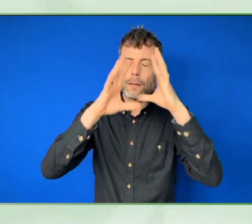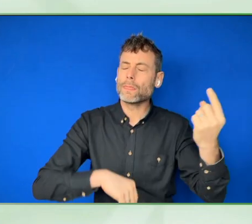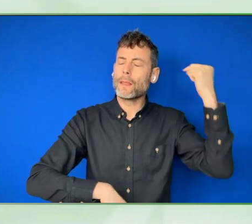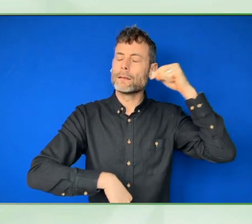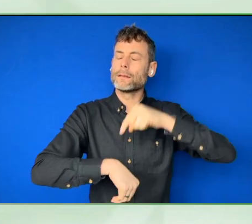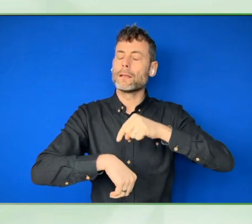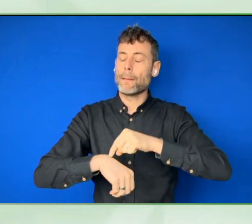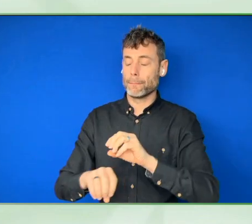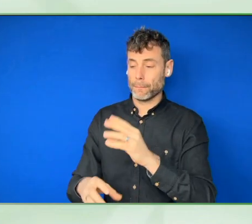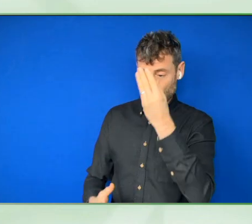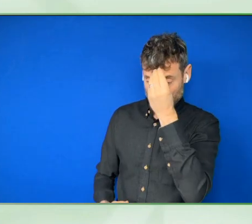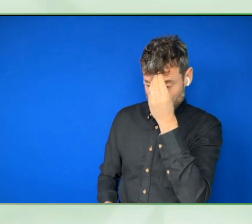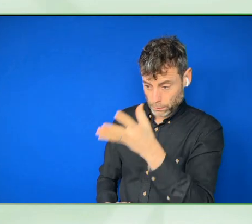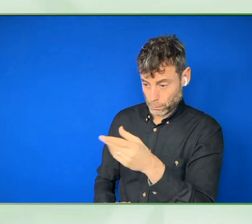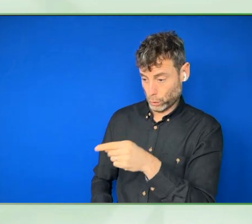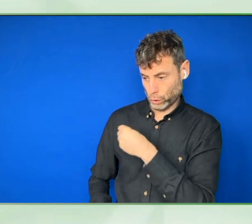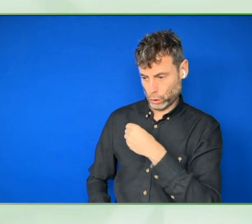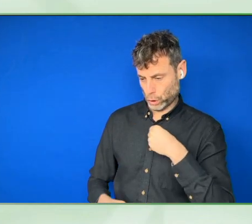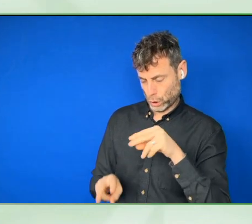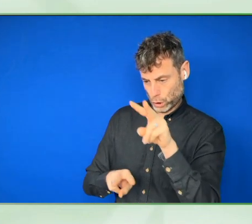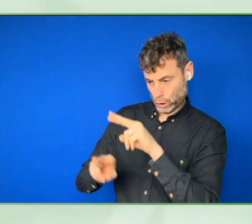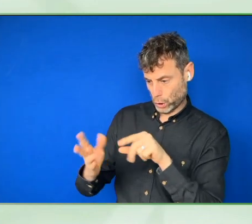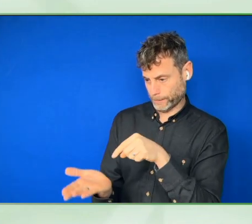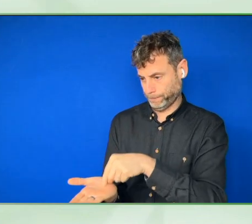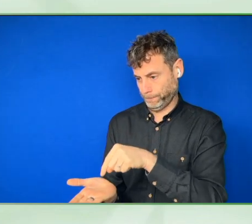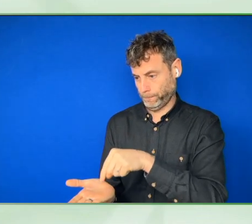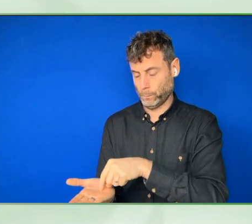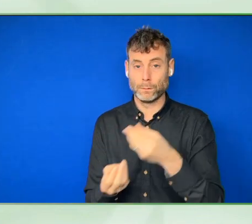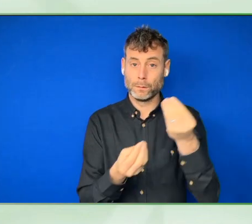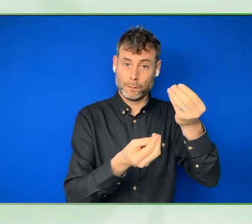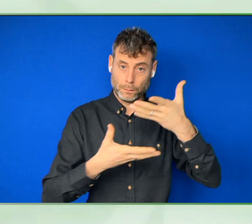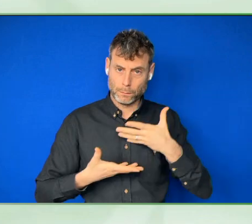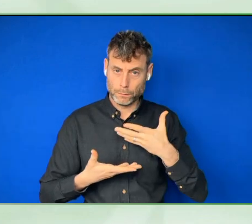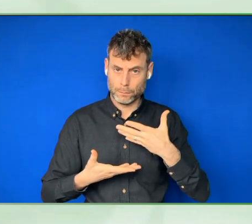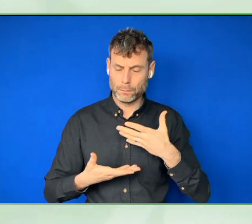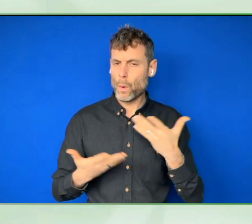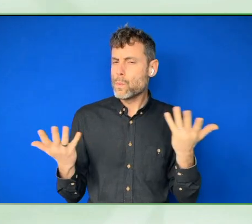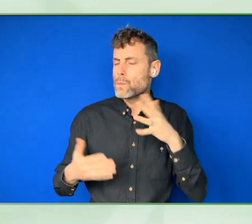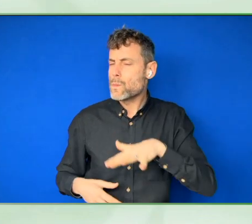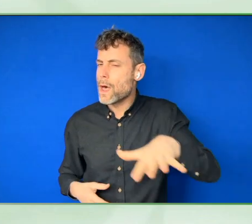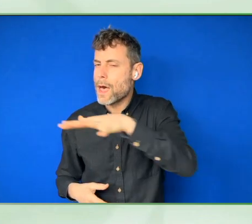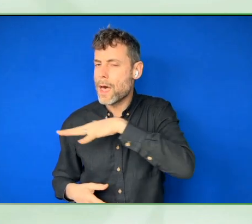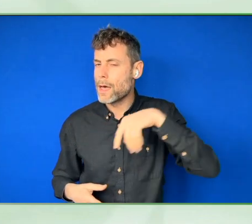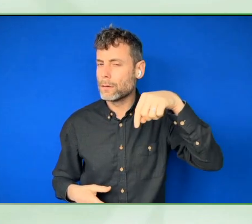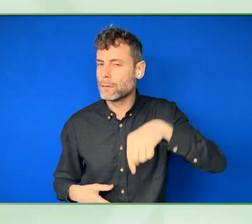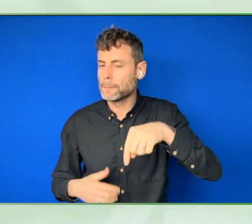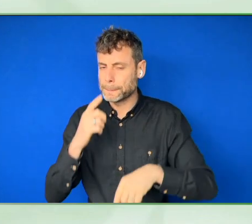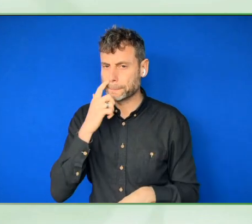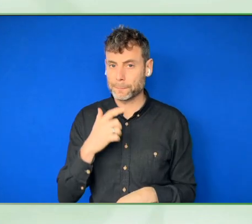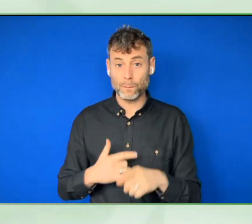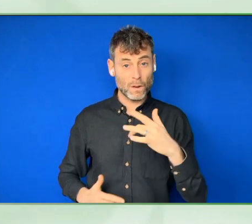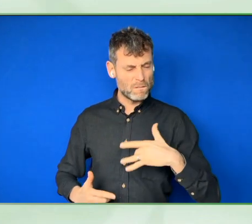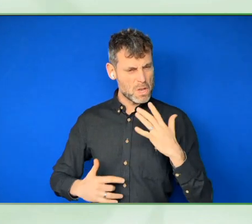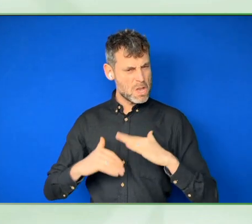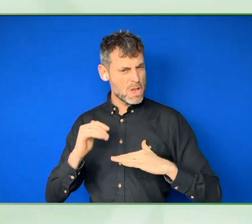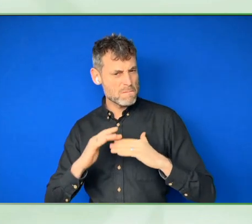How comfortable, uncomfortable was it? Who was with you in the room? What language did they